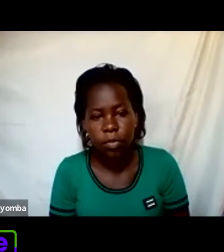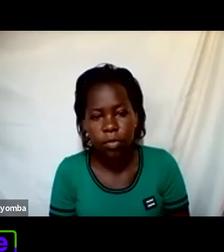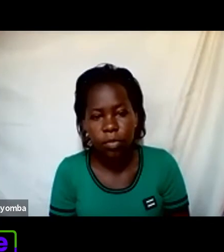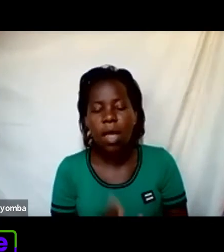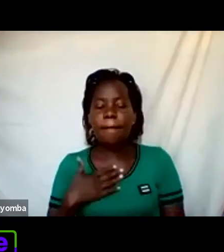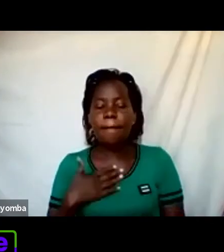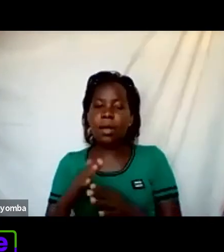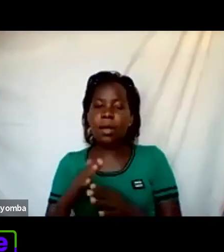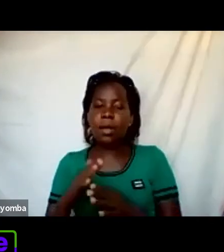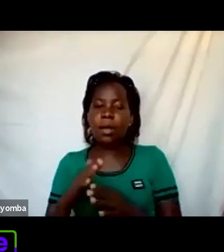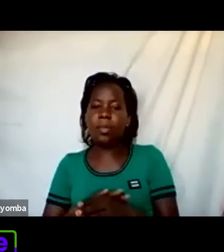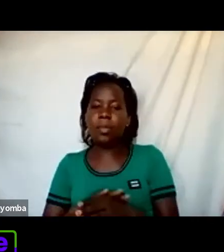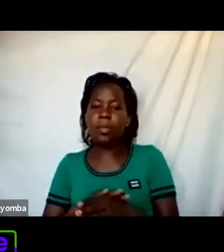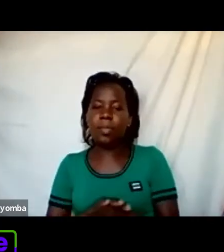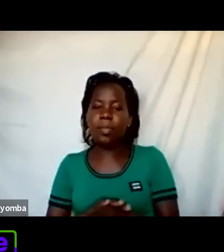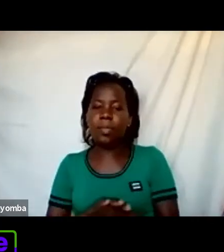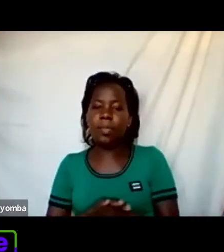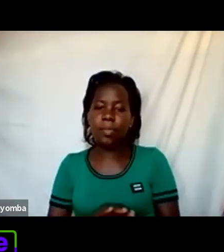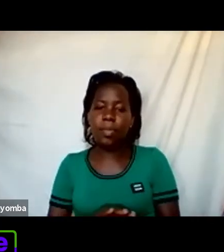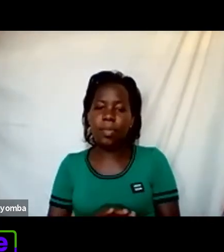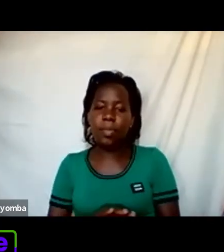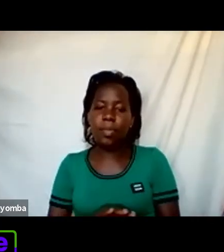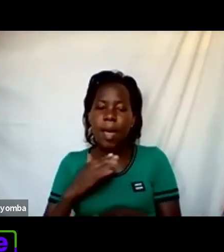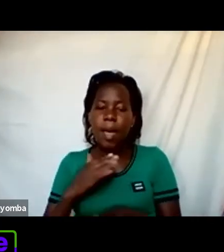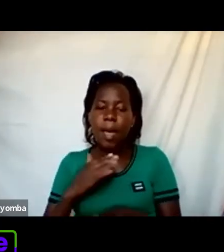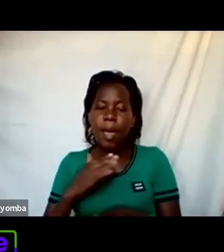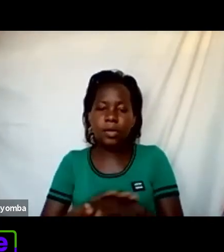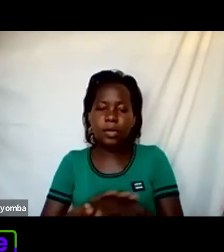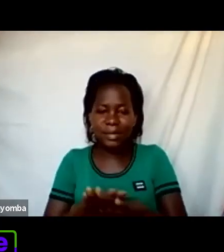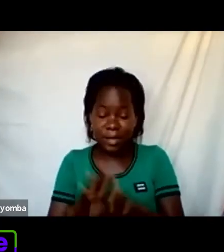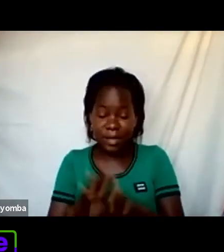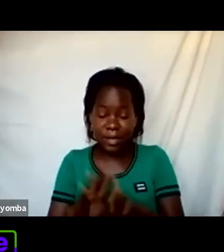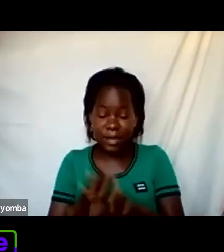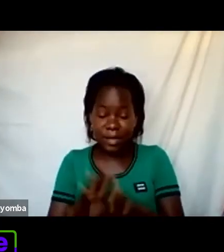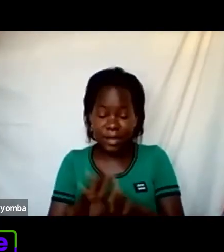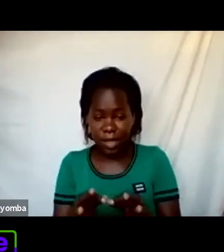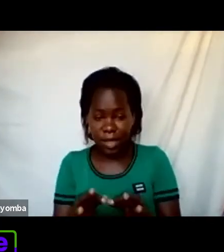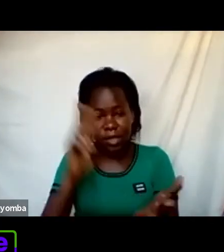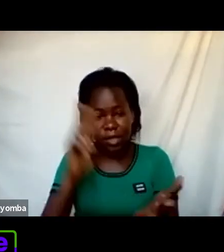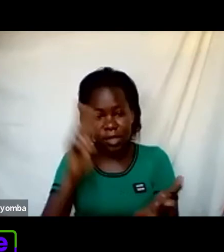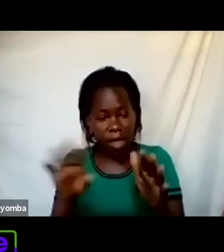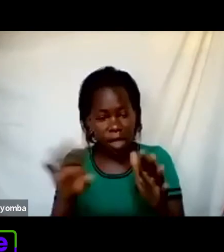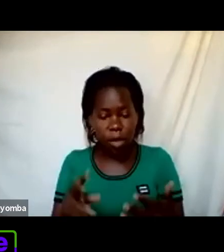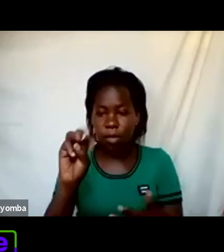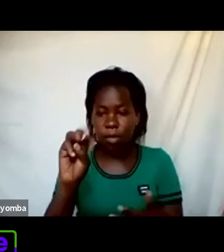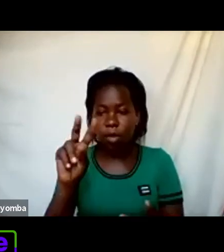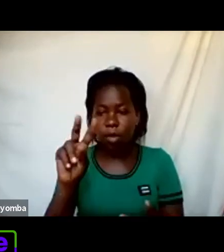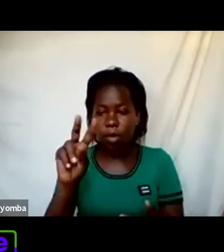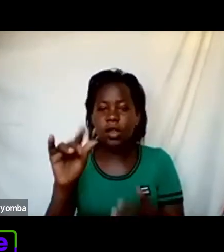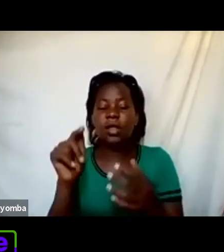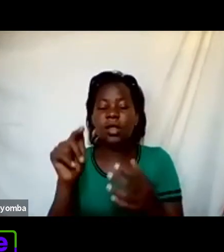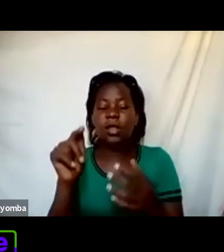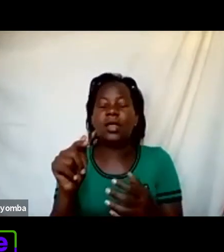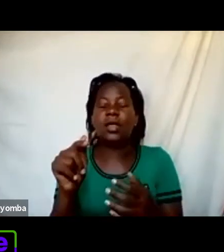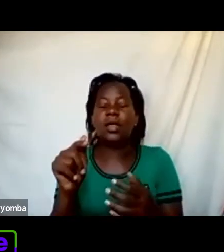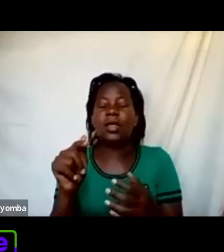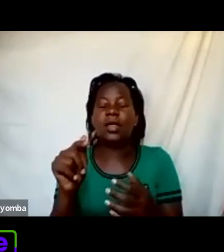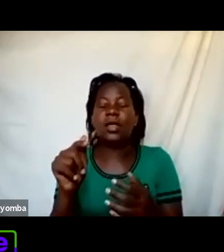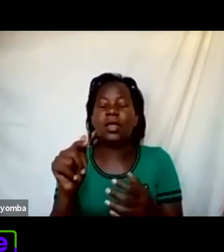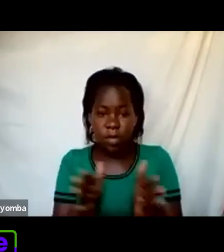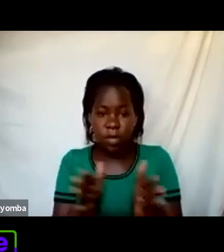from Movit Products, because really that's the space they're in. But I think the Uganda Registration Services Bureau might